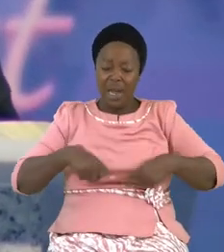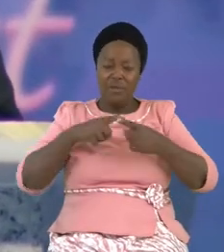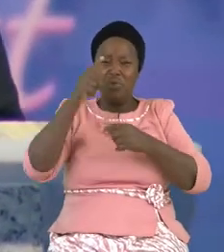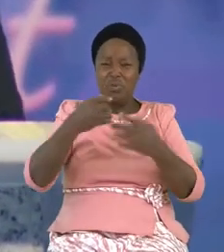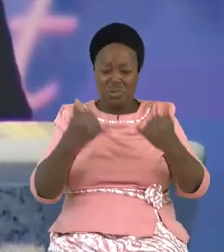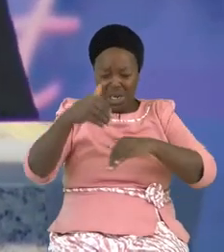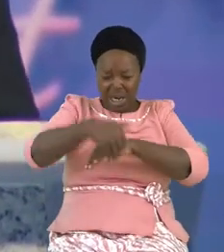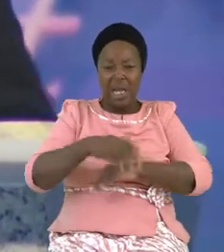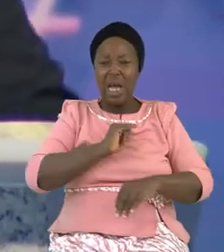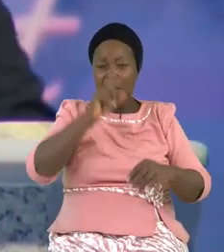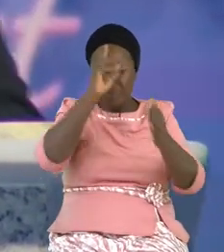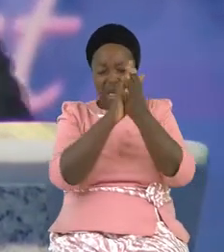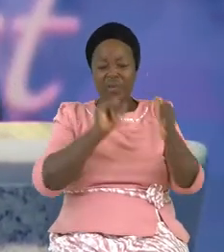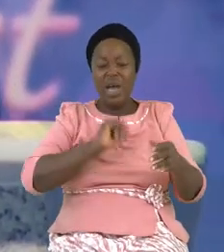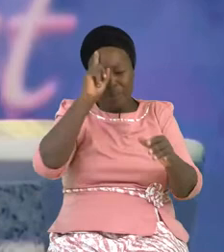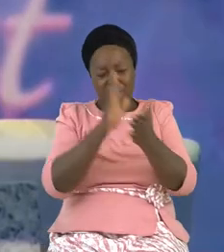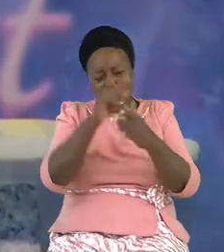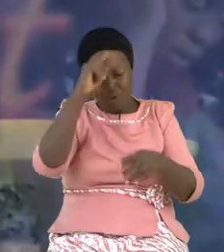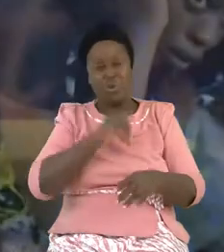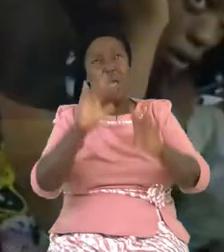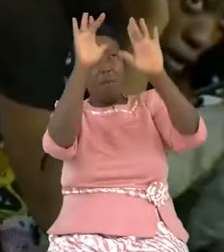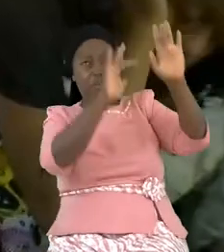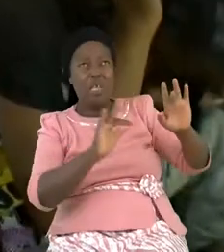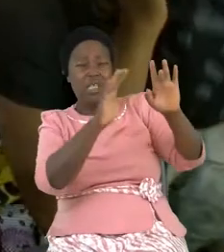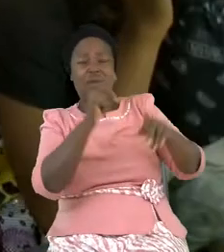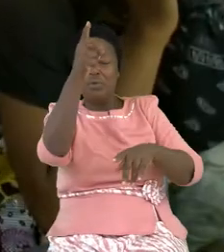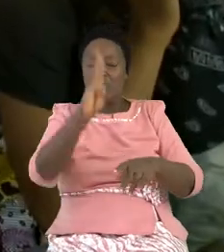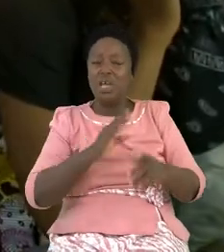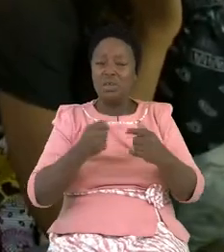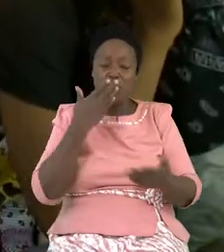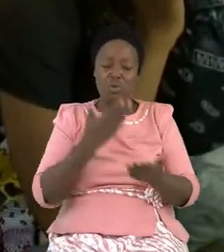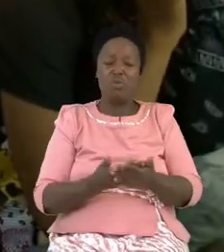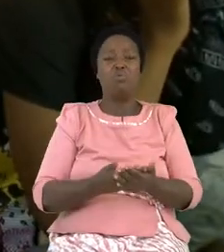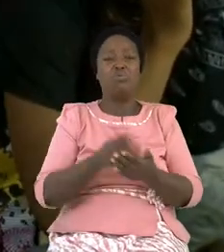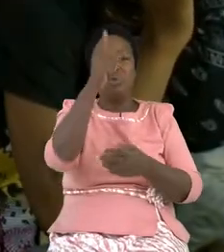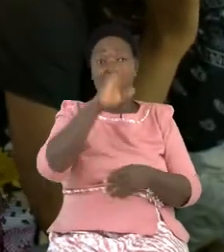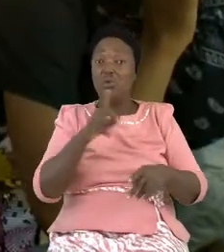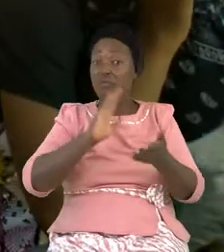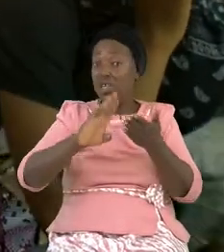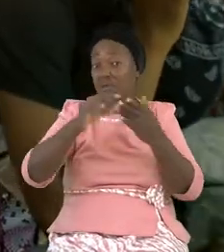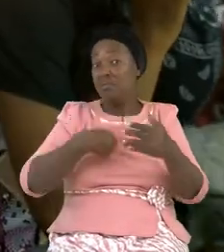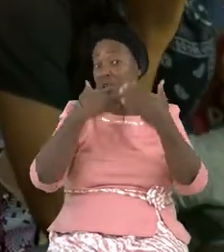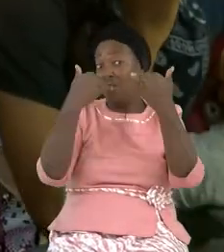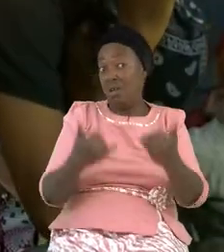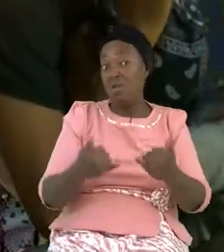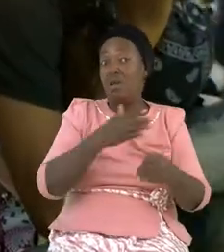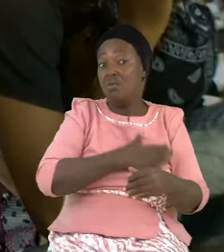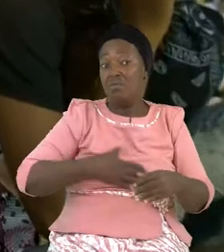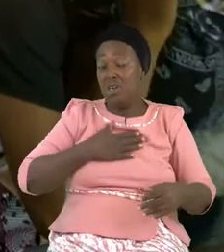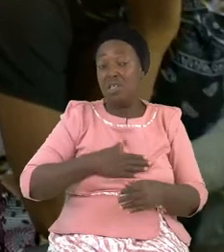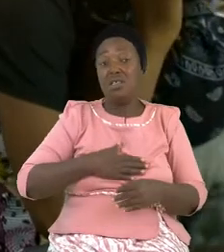I believe you're a merciful God, a gracious God, and you forgive me right now. I'm going to pray with you now. Keep on